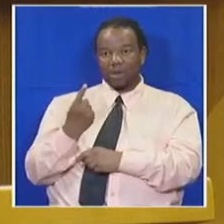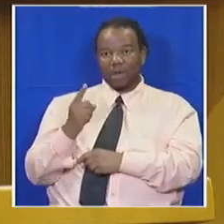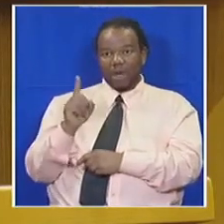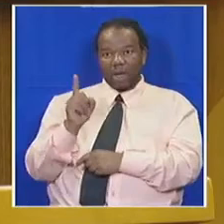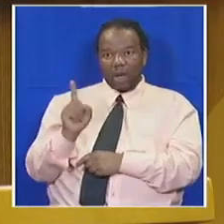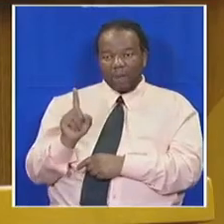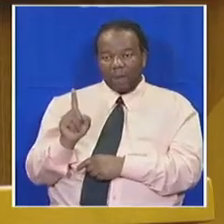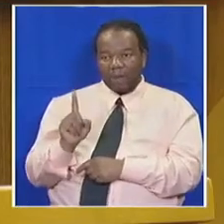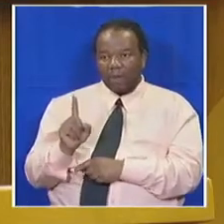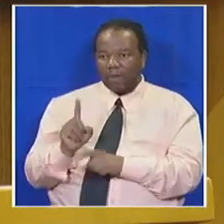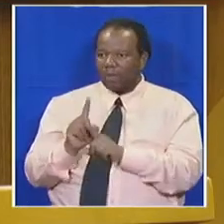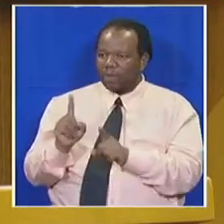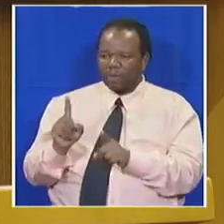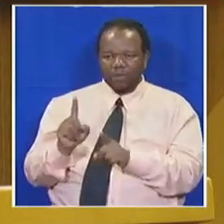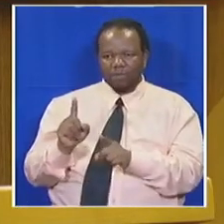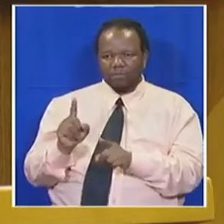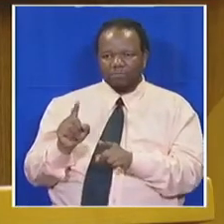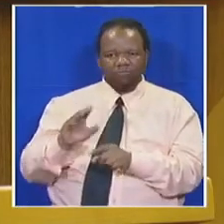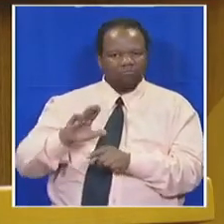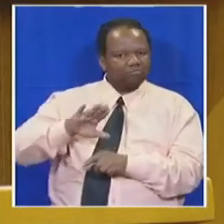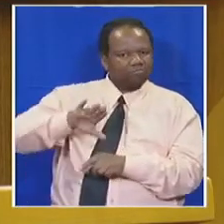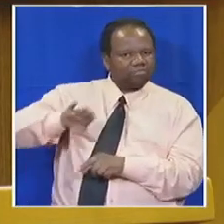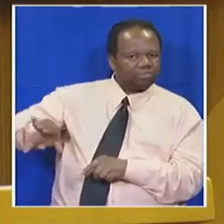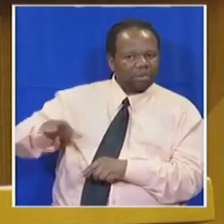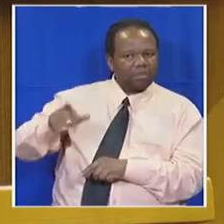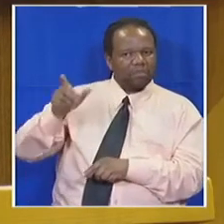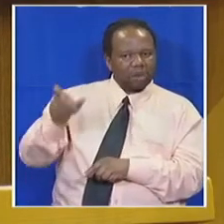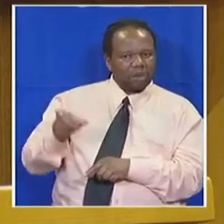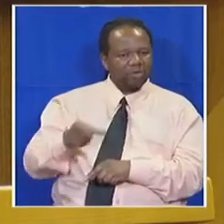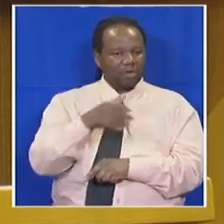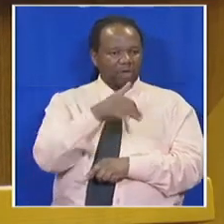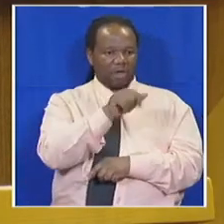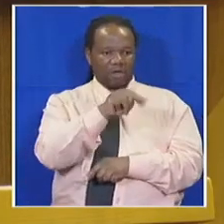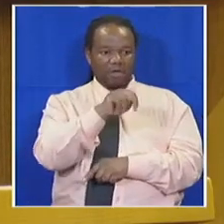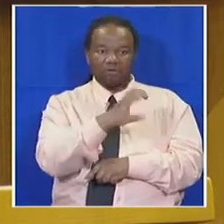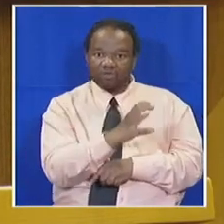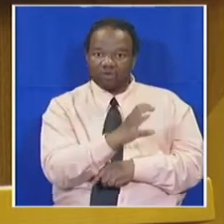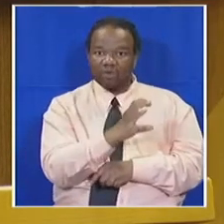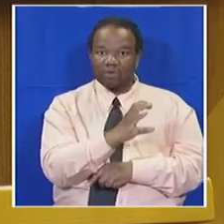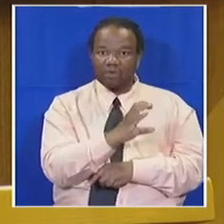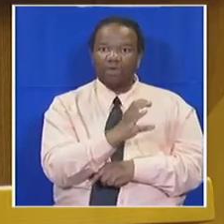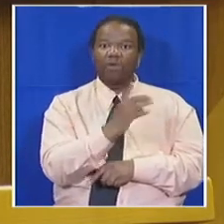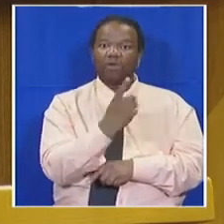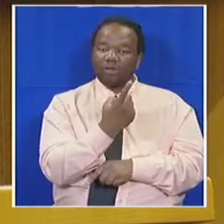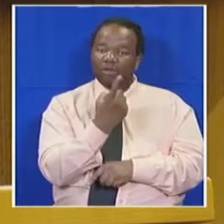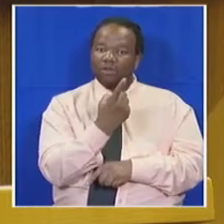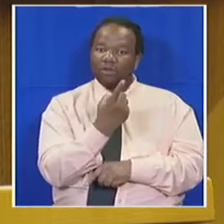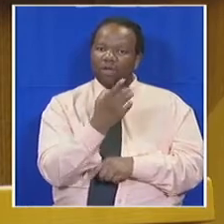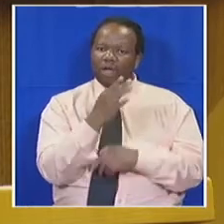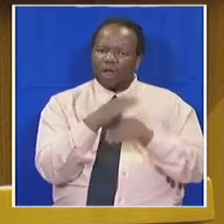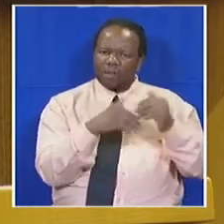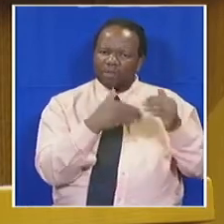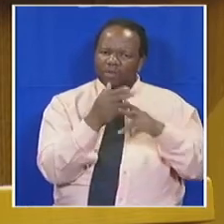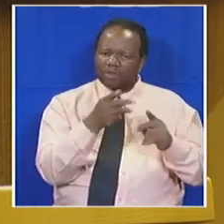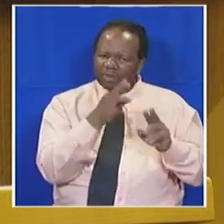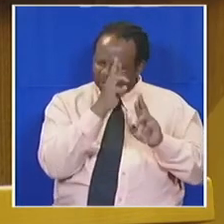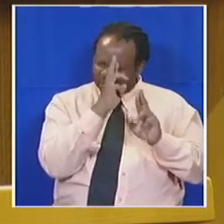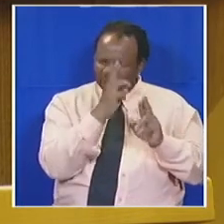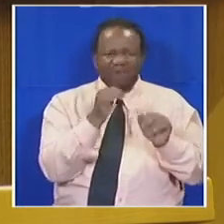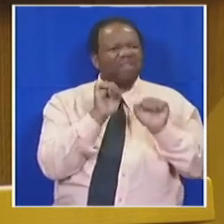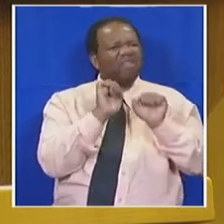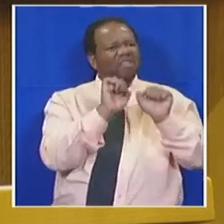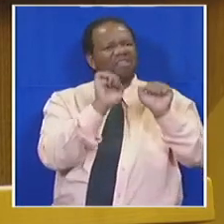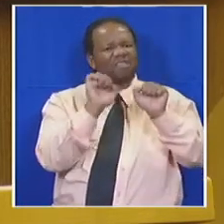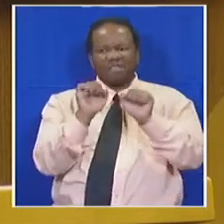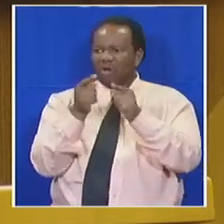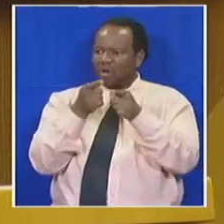for well-being of other human beings, which the ANC government has carefully built its reputation on recently,